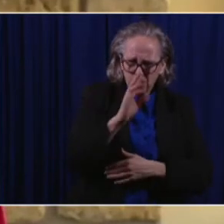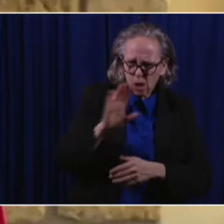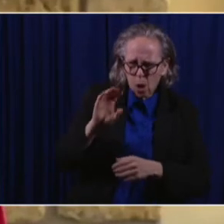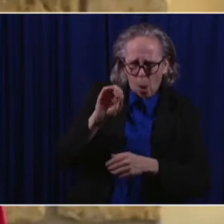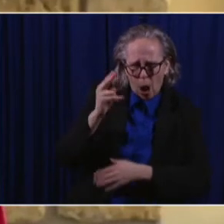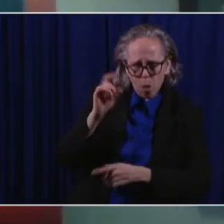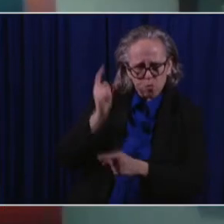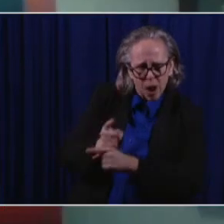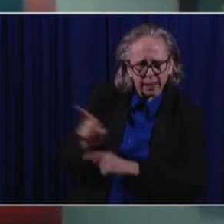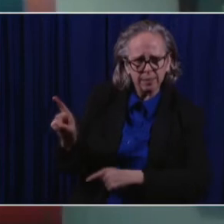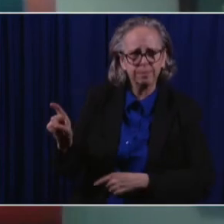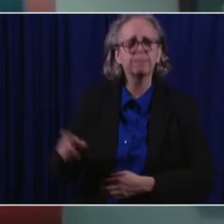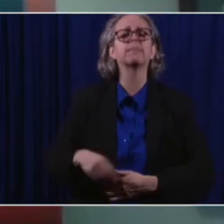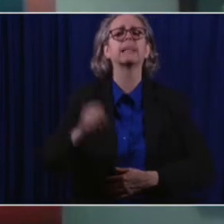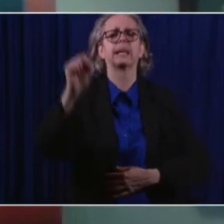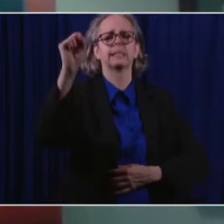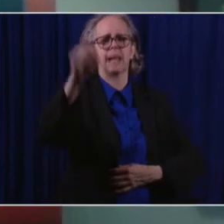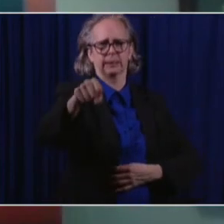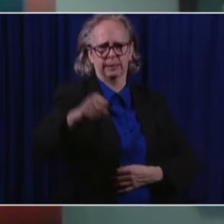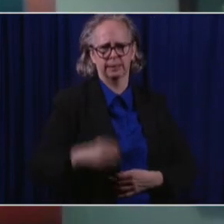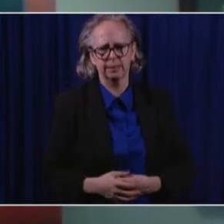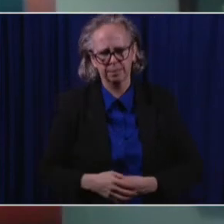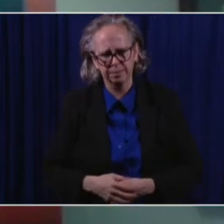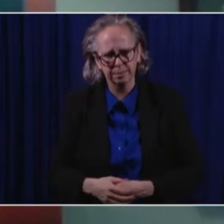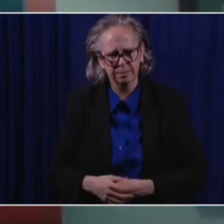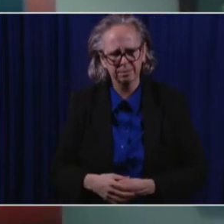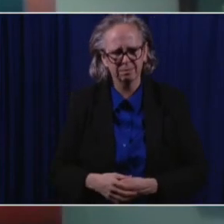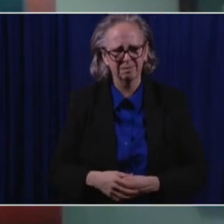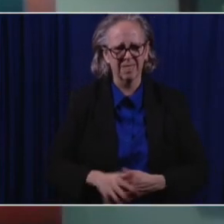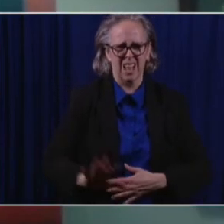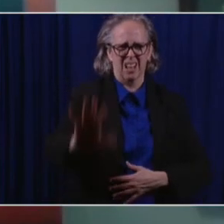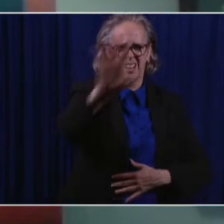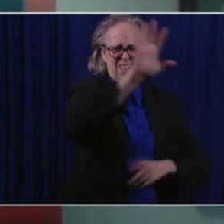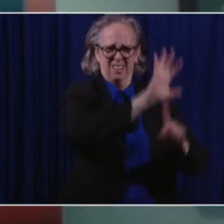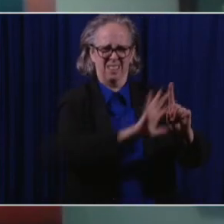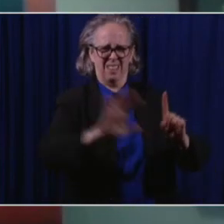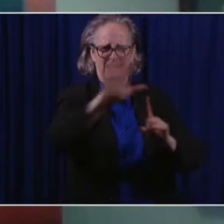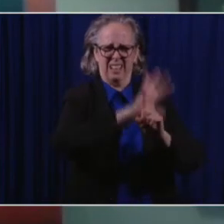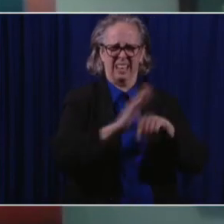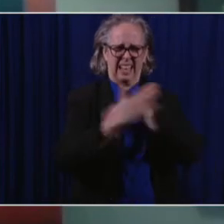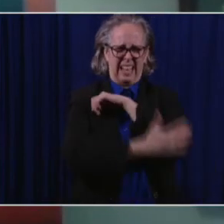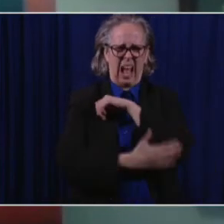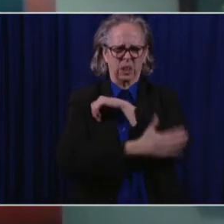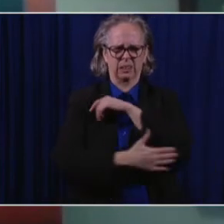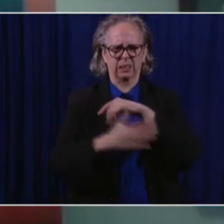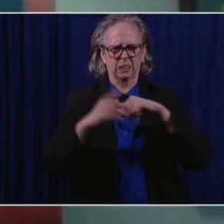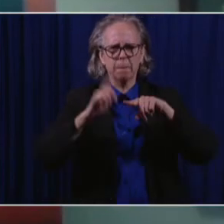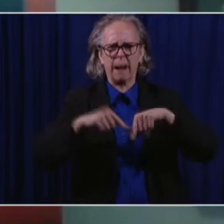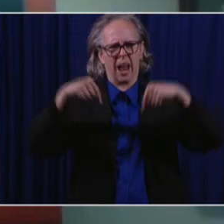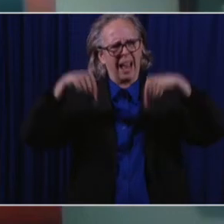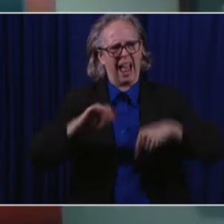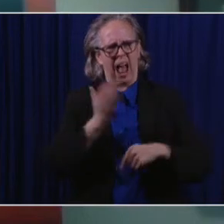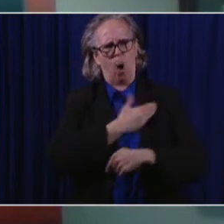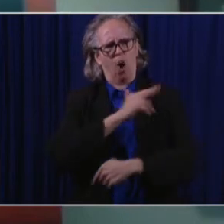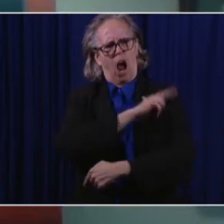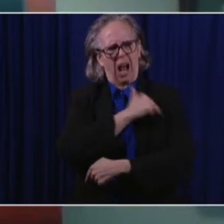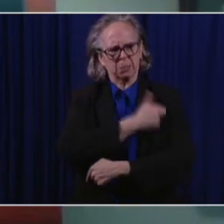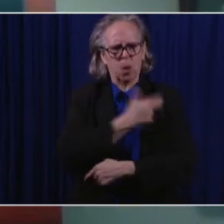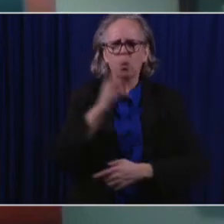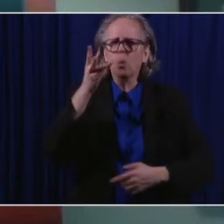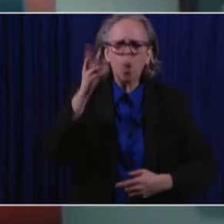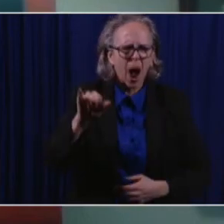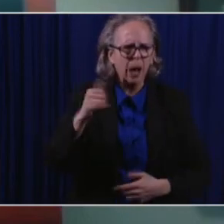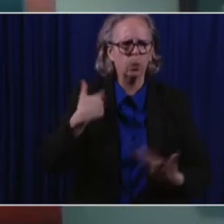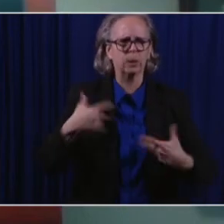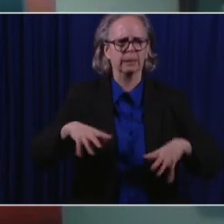so the surrounding counties really rely on us and depend on us to be able to take those more critical patients. And that's exactly what